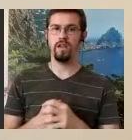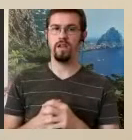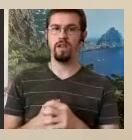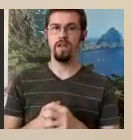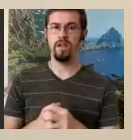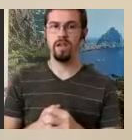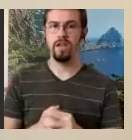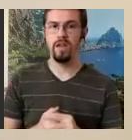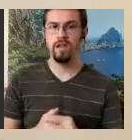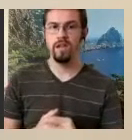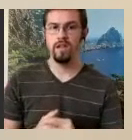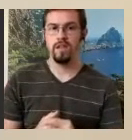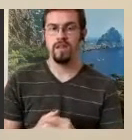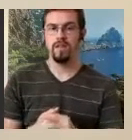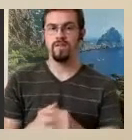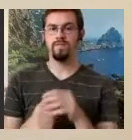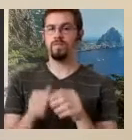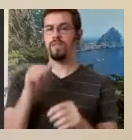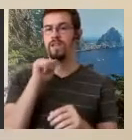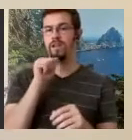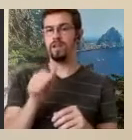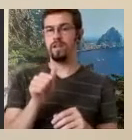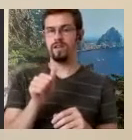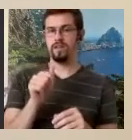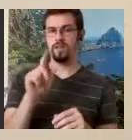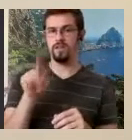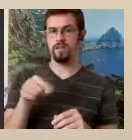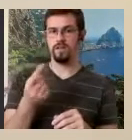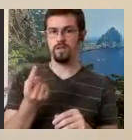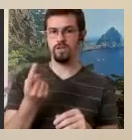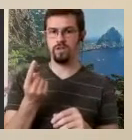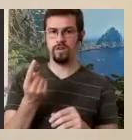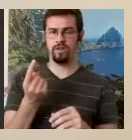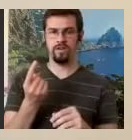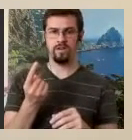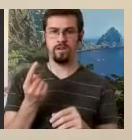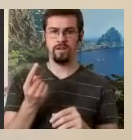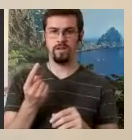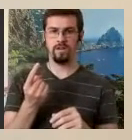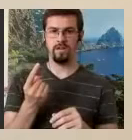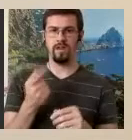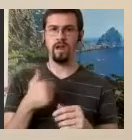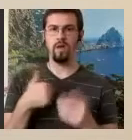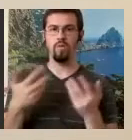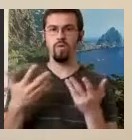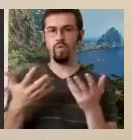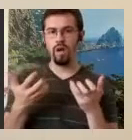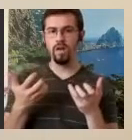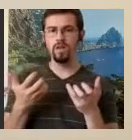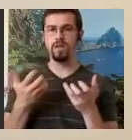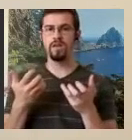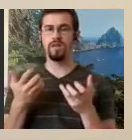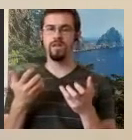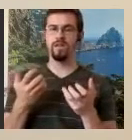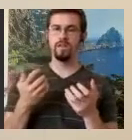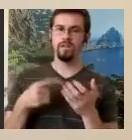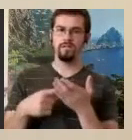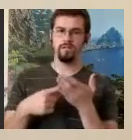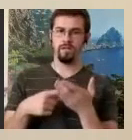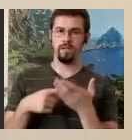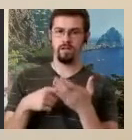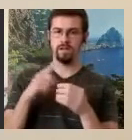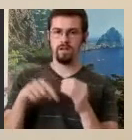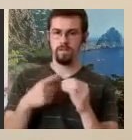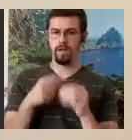research, this is just a very small part of the study that I carried out, but I wanted to kind of place Maltese Sign Language in its wider